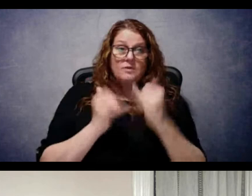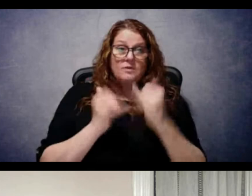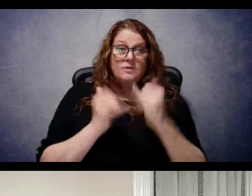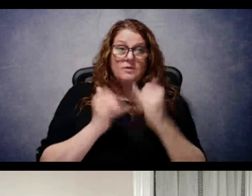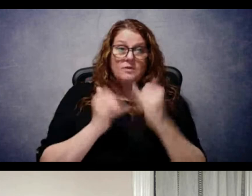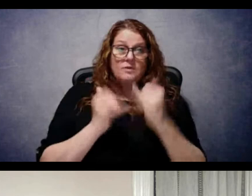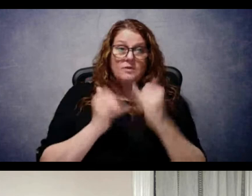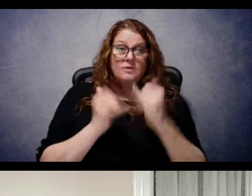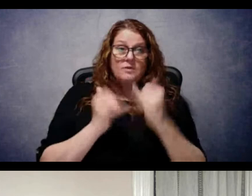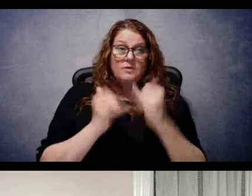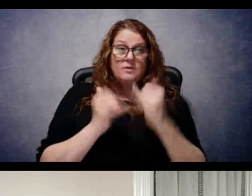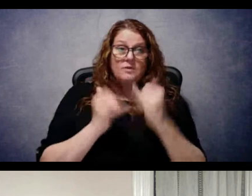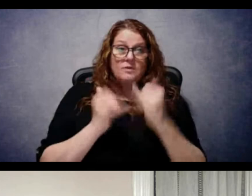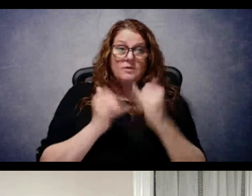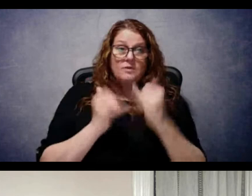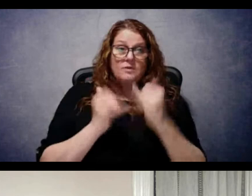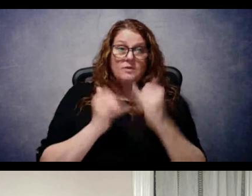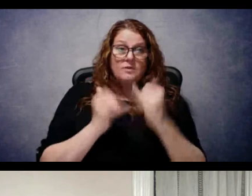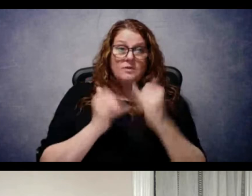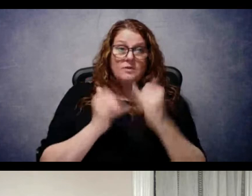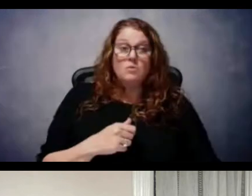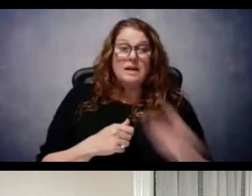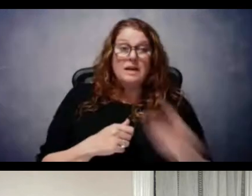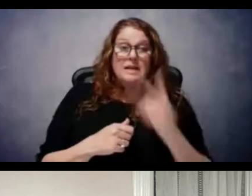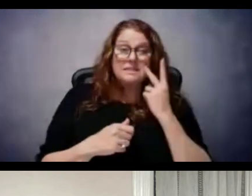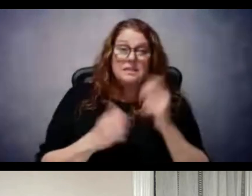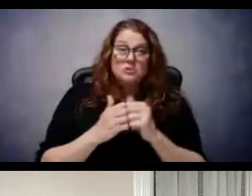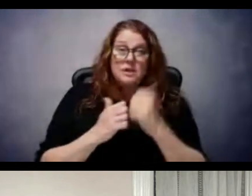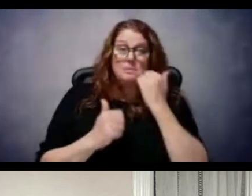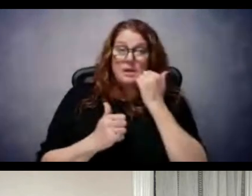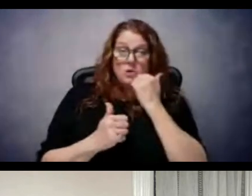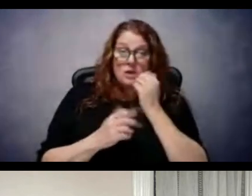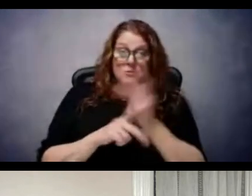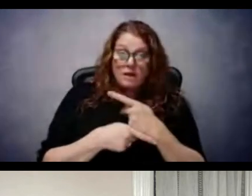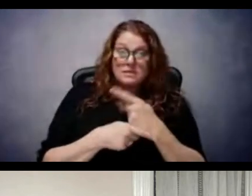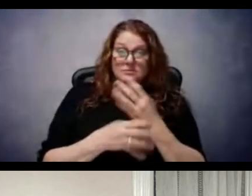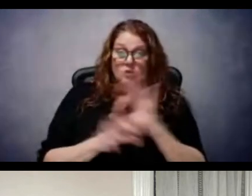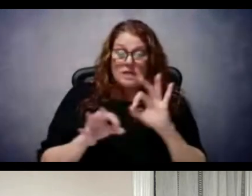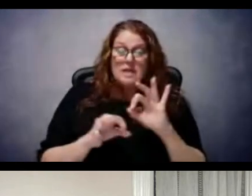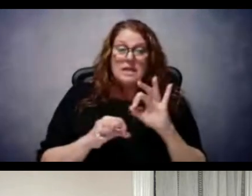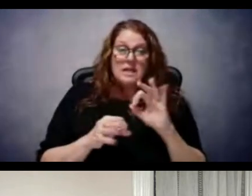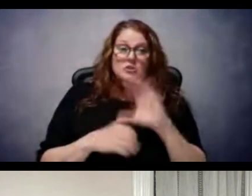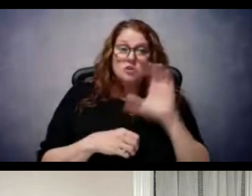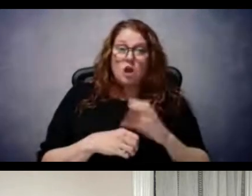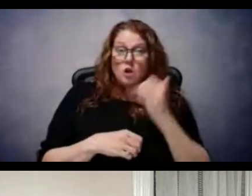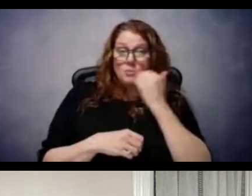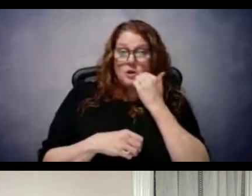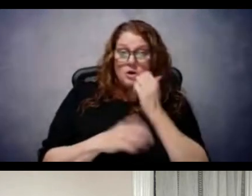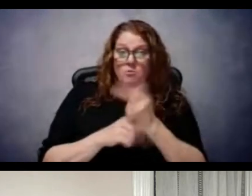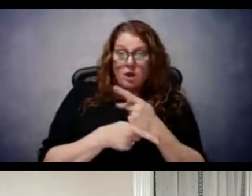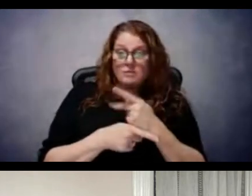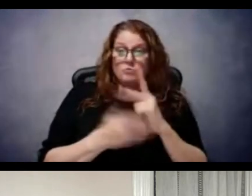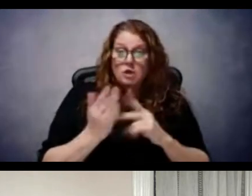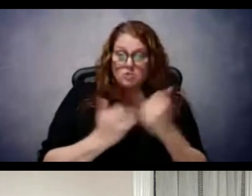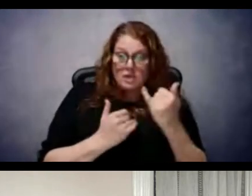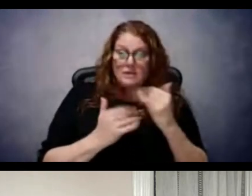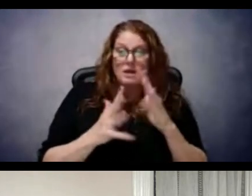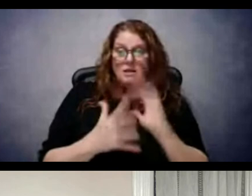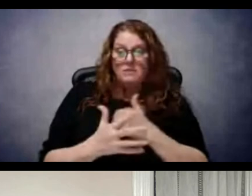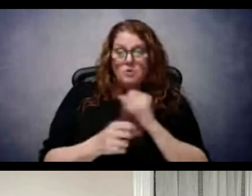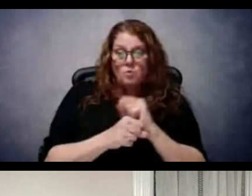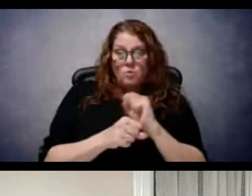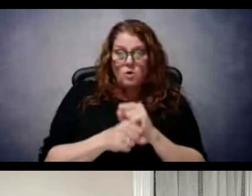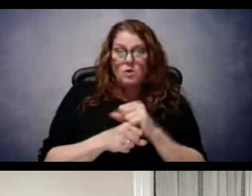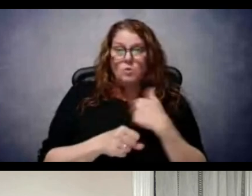that we're trying to make period products free, I see the work of the Chicago Period Project and a lot of the work that that our mutual aides have